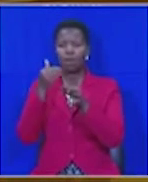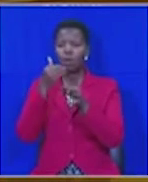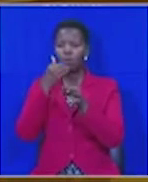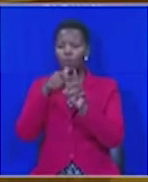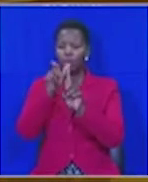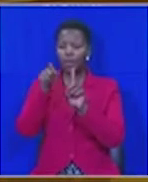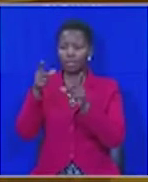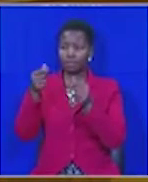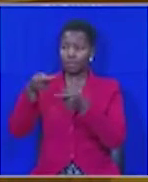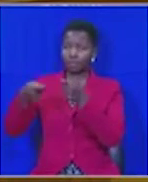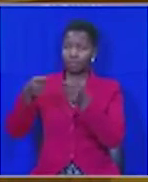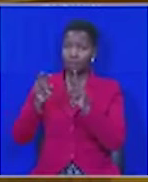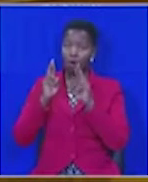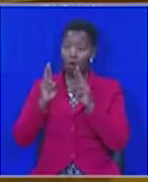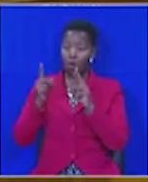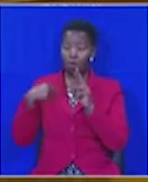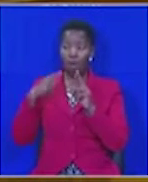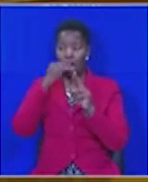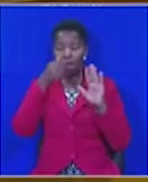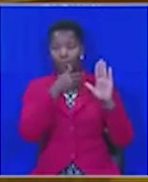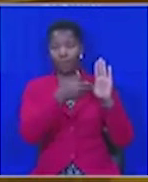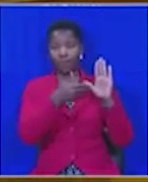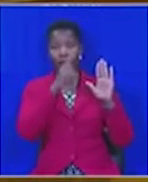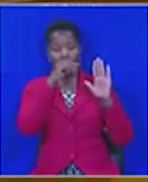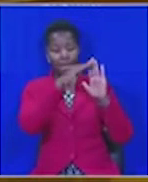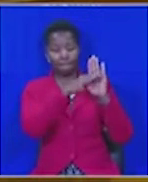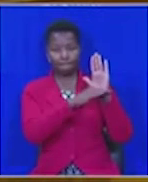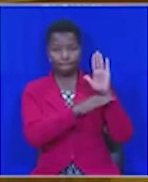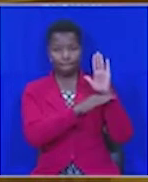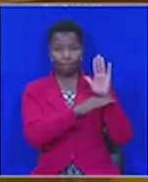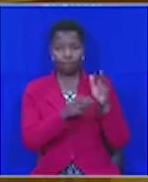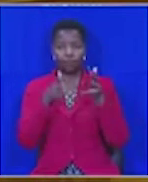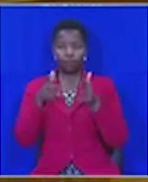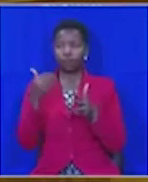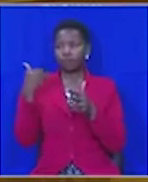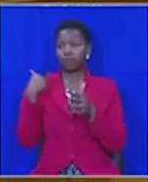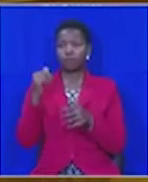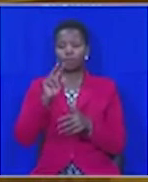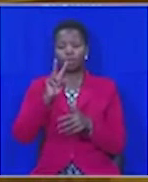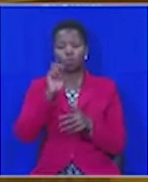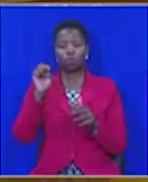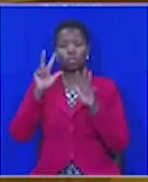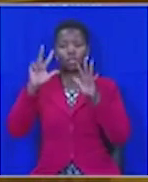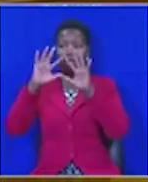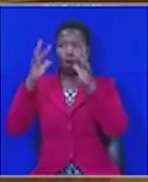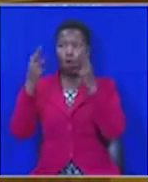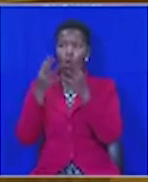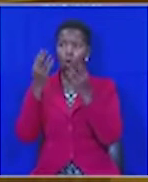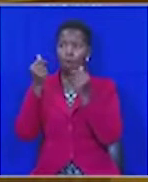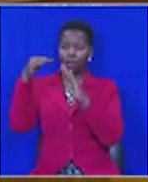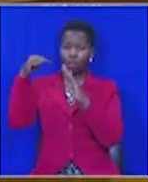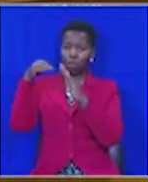money. I hope there's none of us on that list. Following the global financial crisis of 2008, the major economies of the